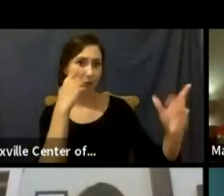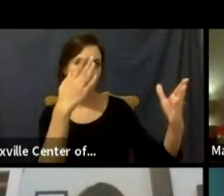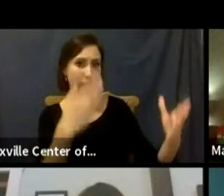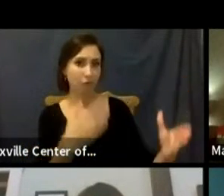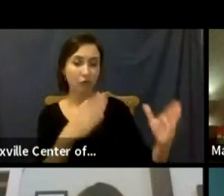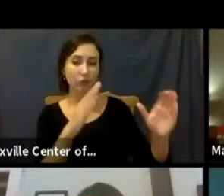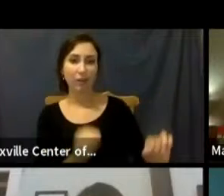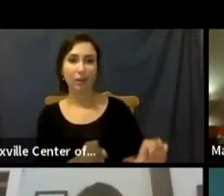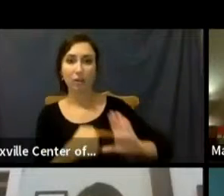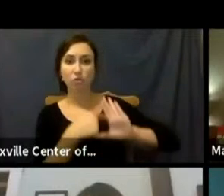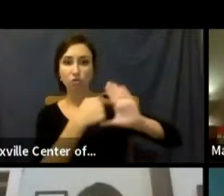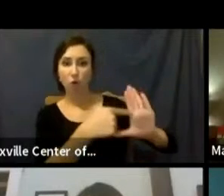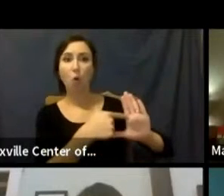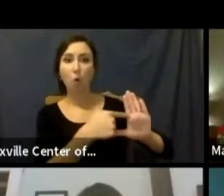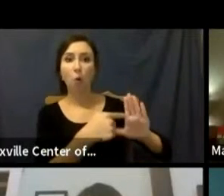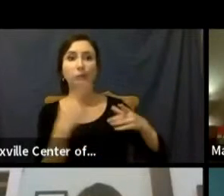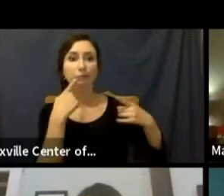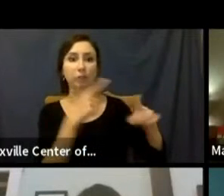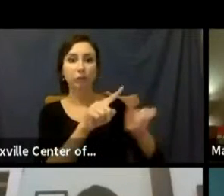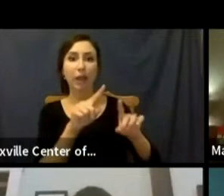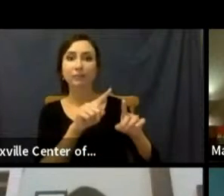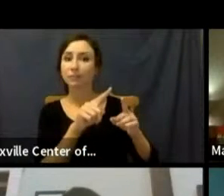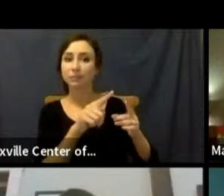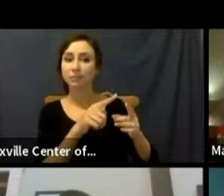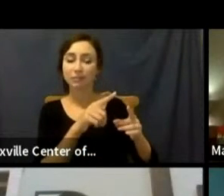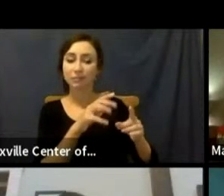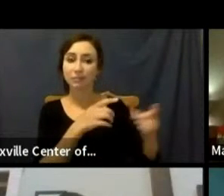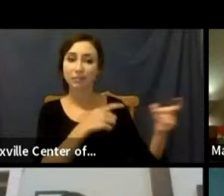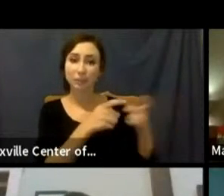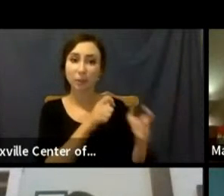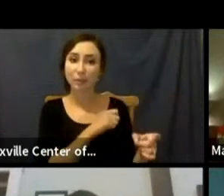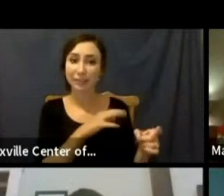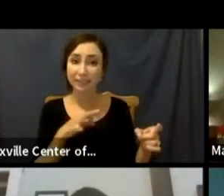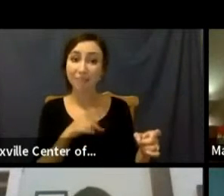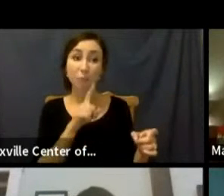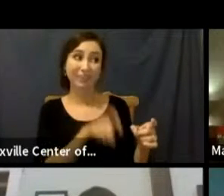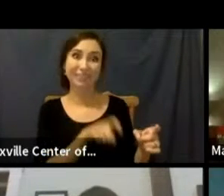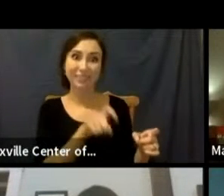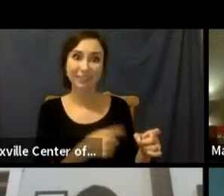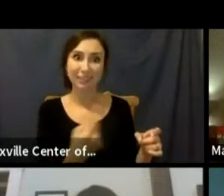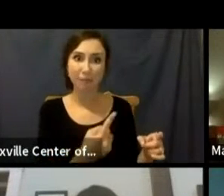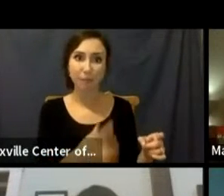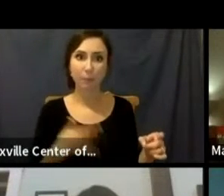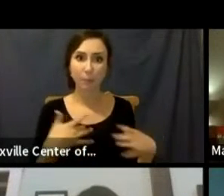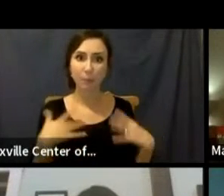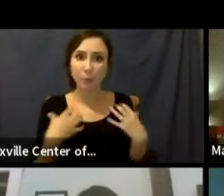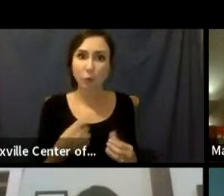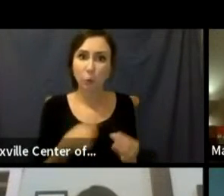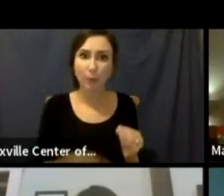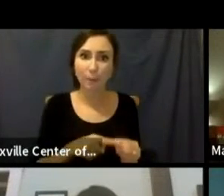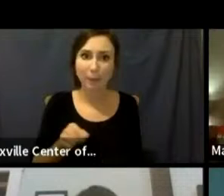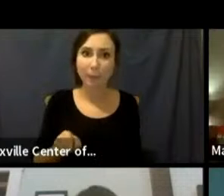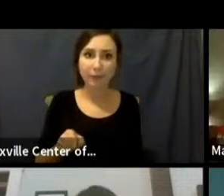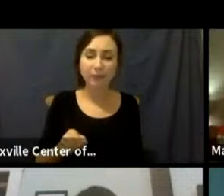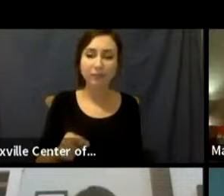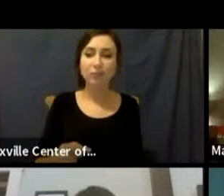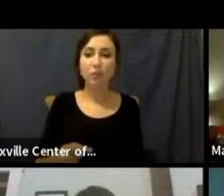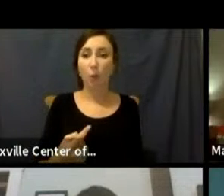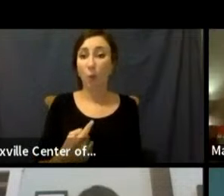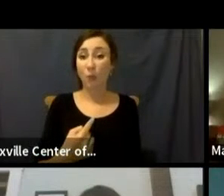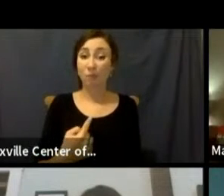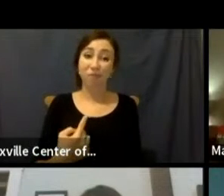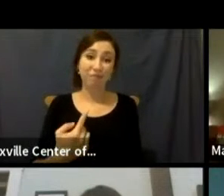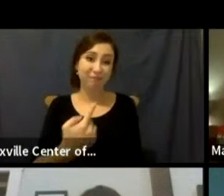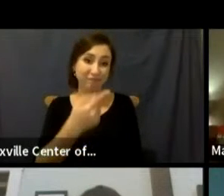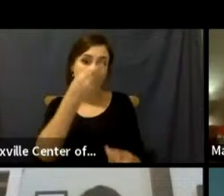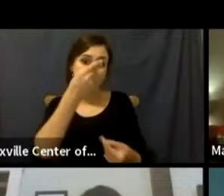and the governor at their staff meetings that this is something we feel strongly about. So I was told this is probably our best route to try